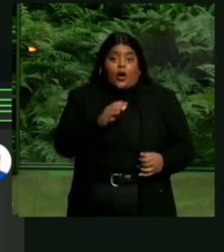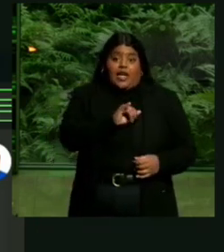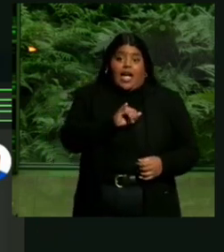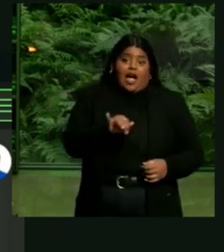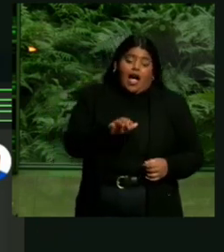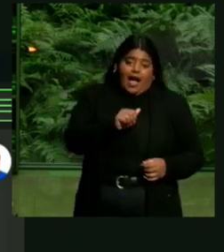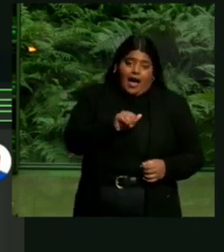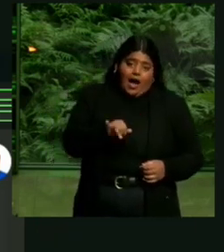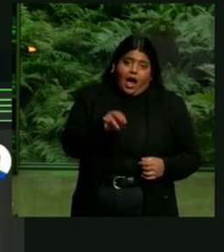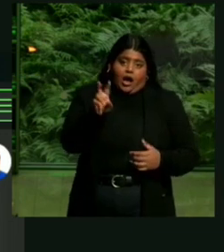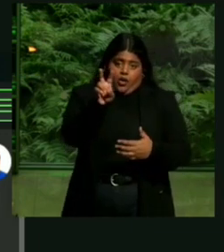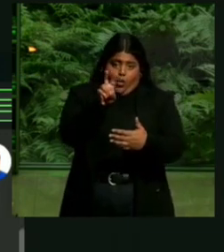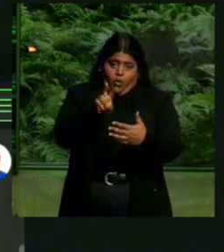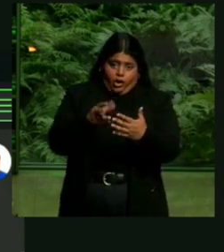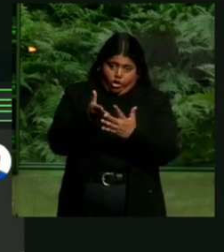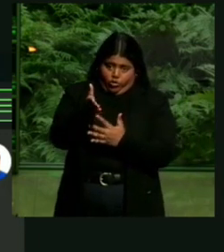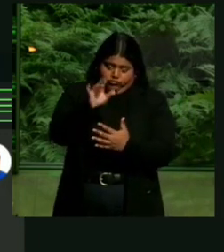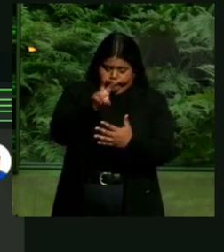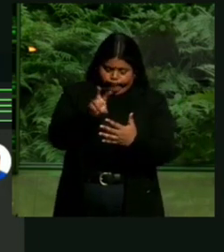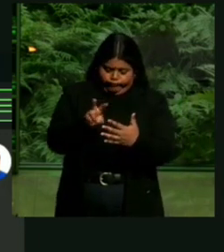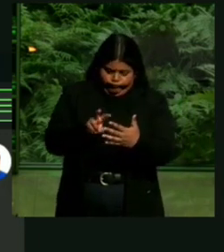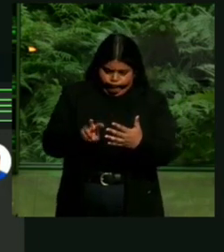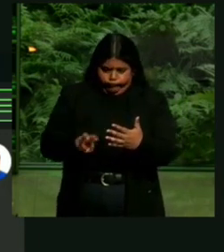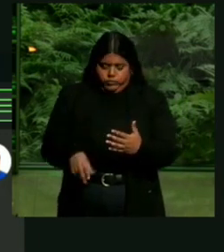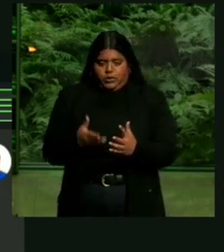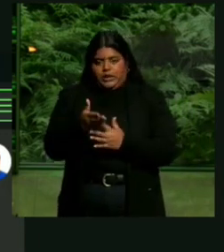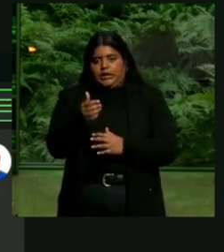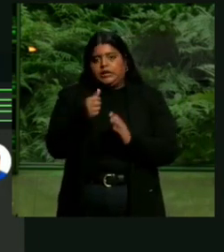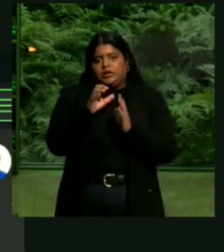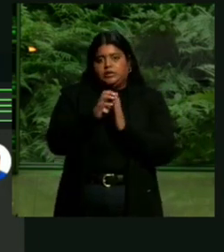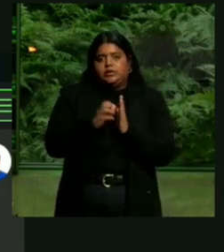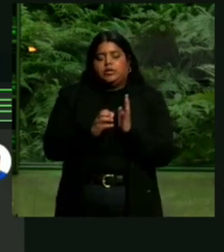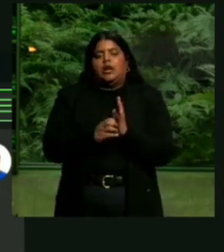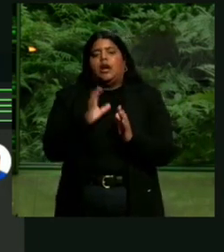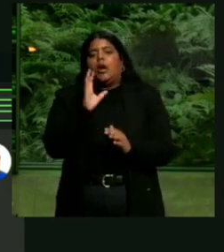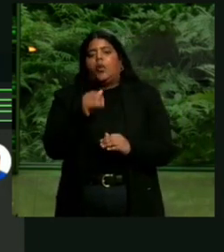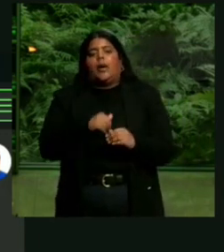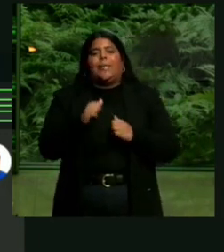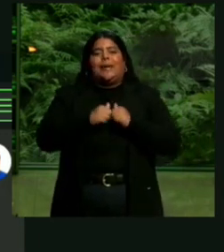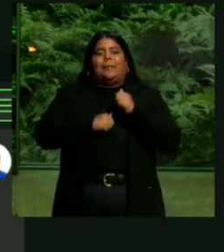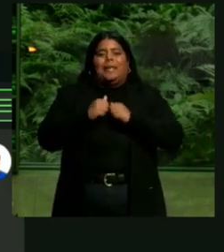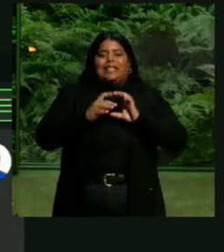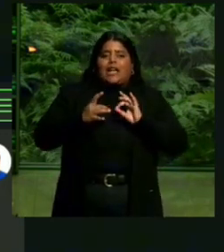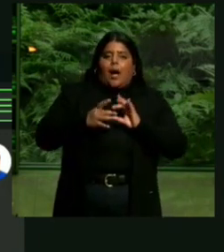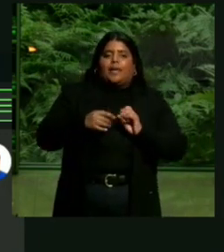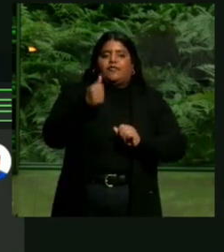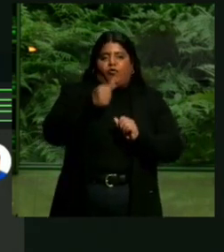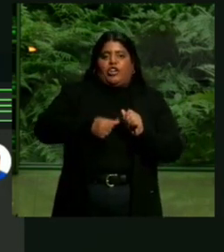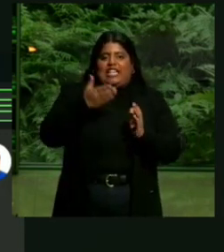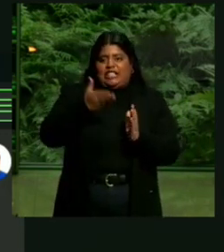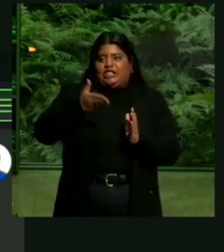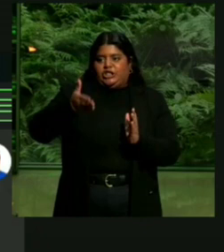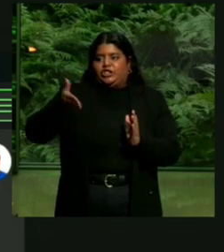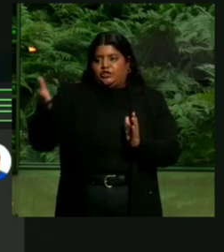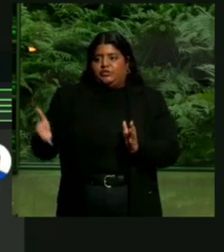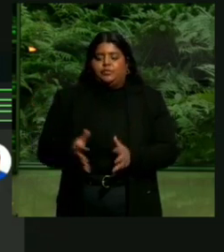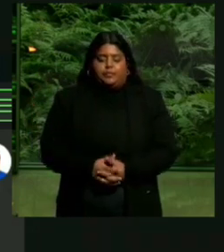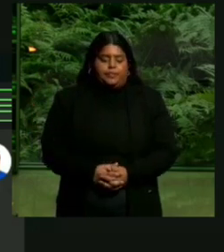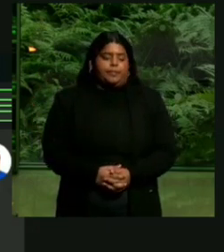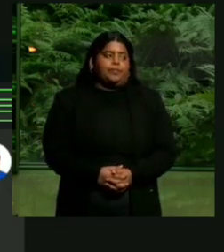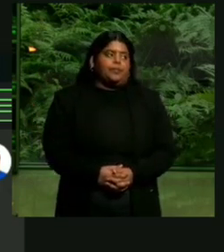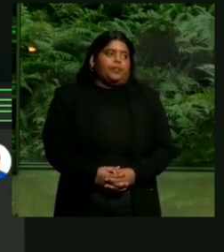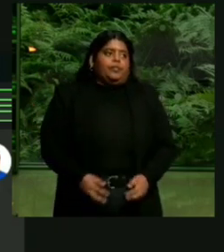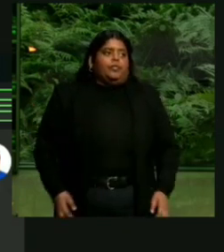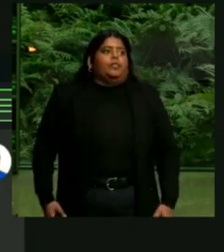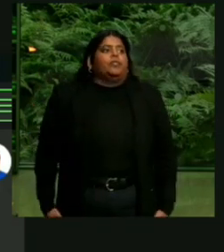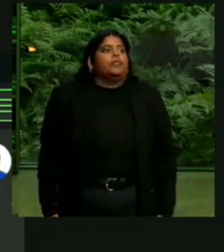reading each different section, and it's going to be building comments for each one of them.